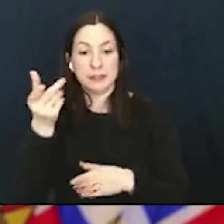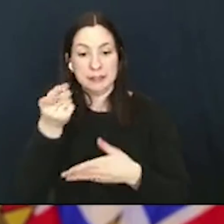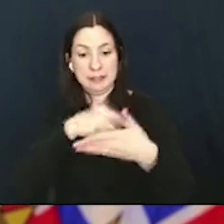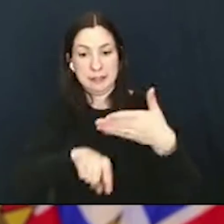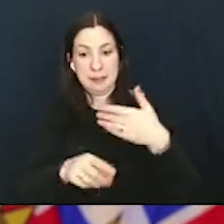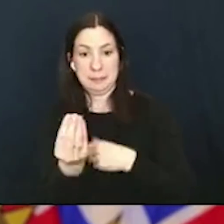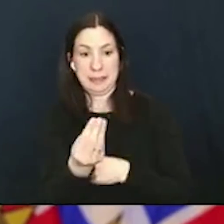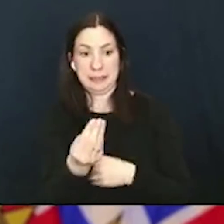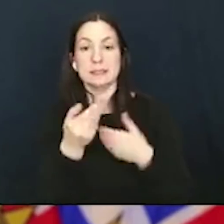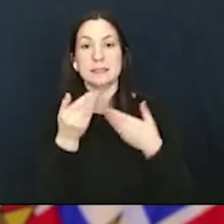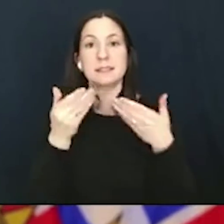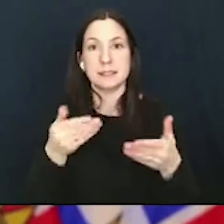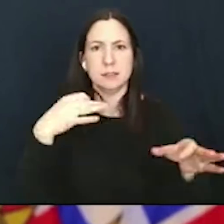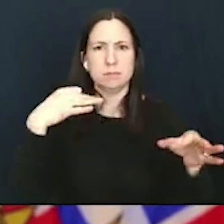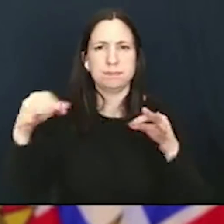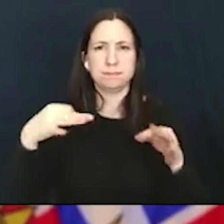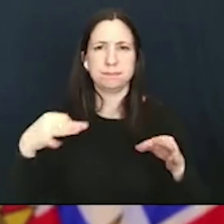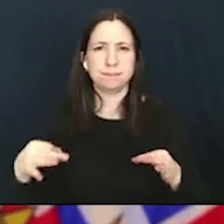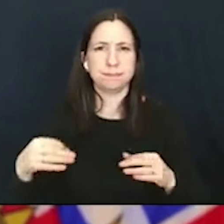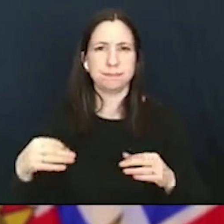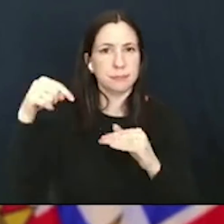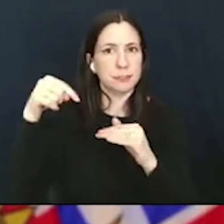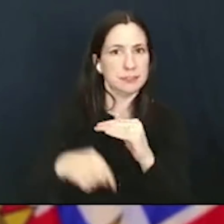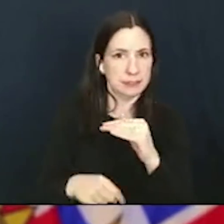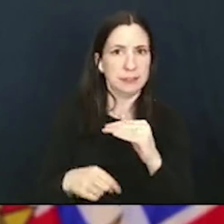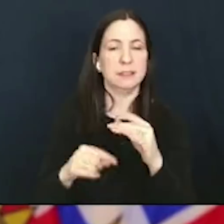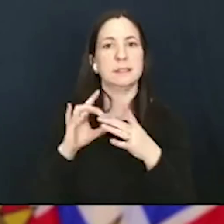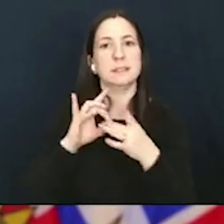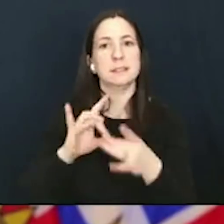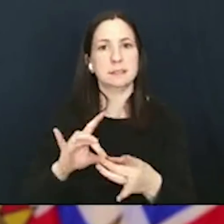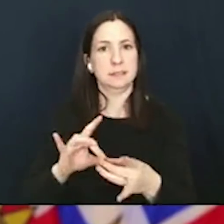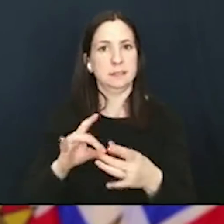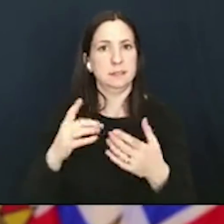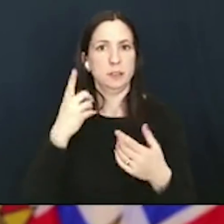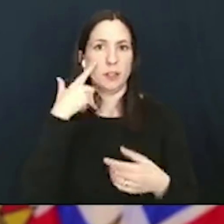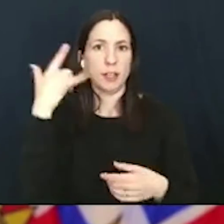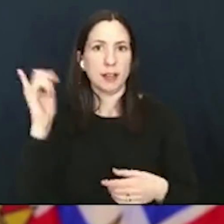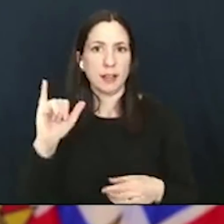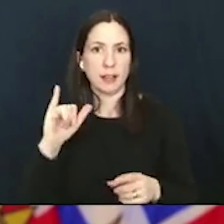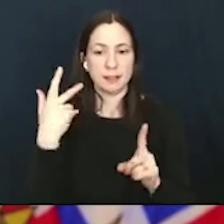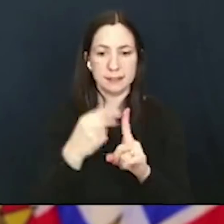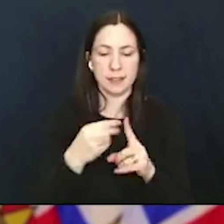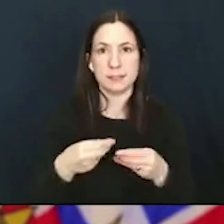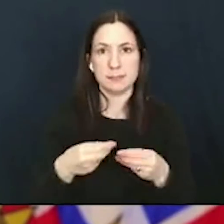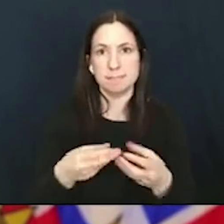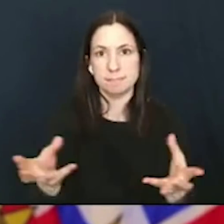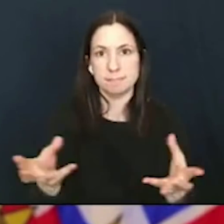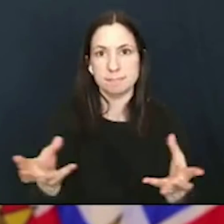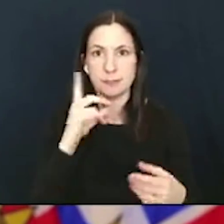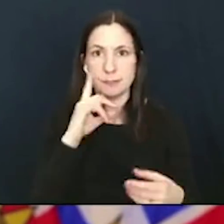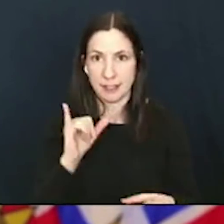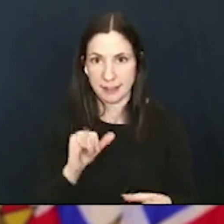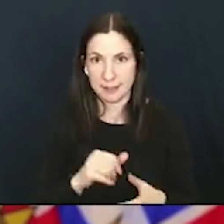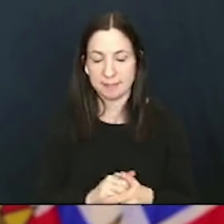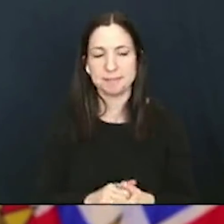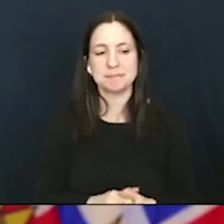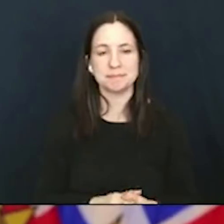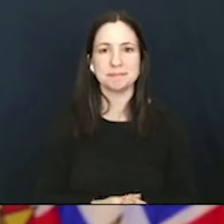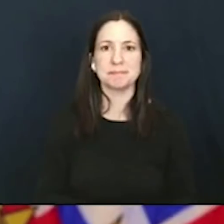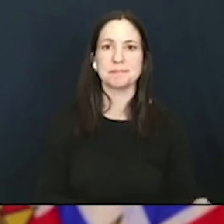of the exact details for everybody worked out in the coming days.